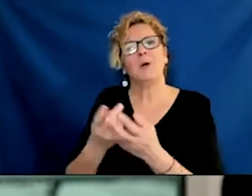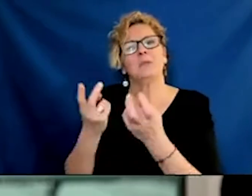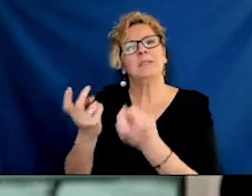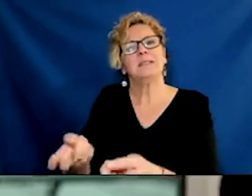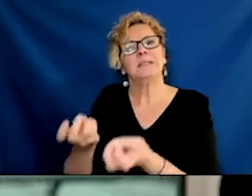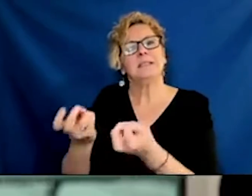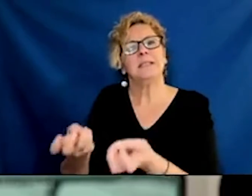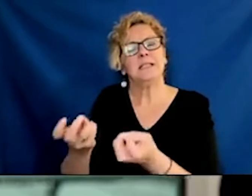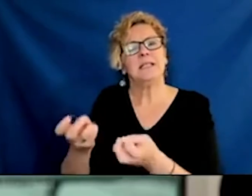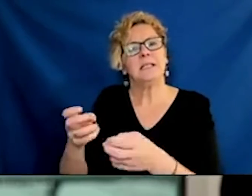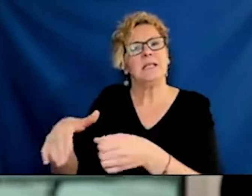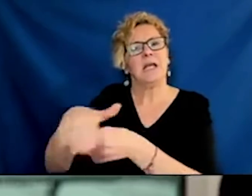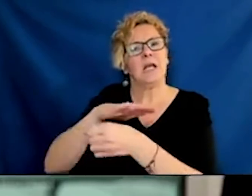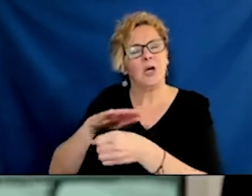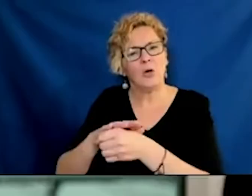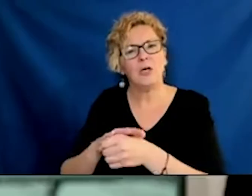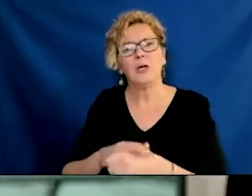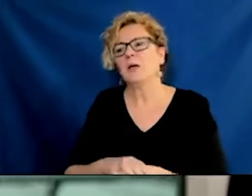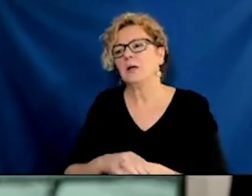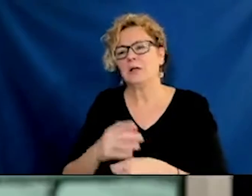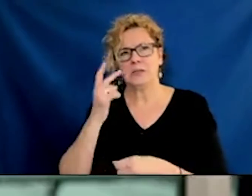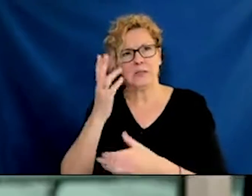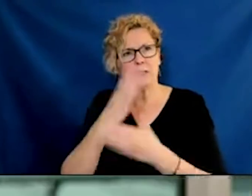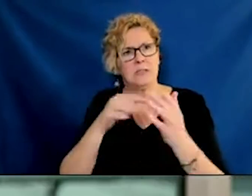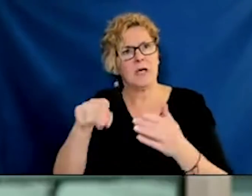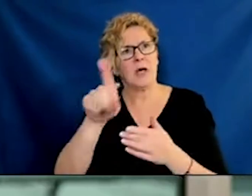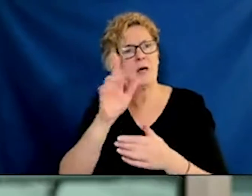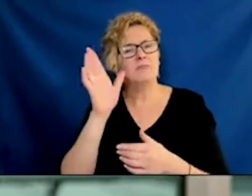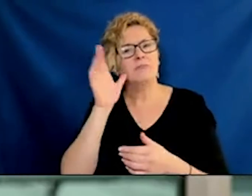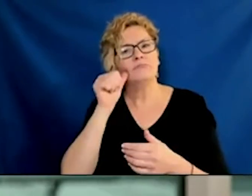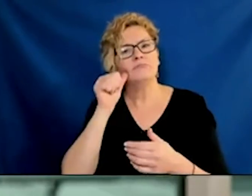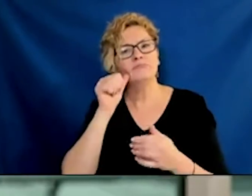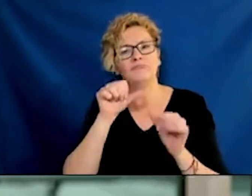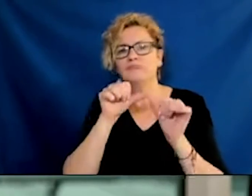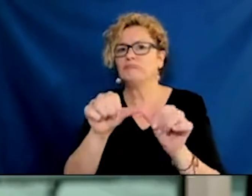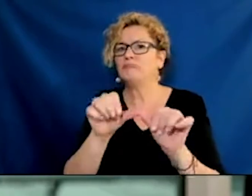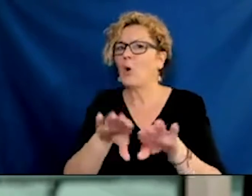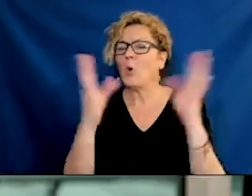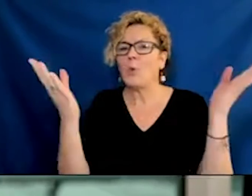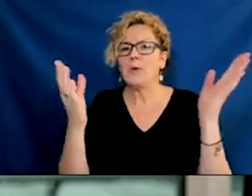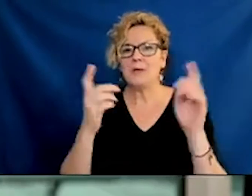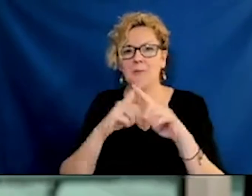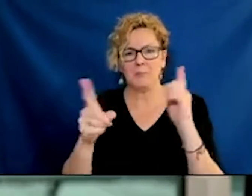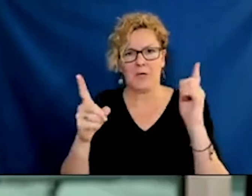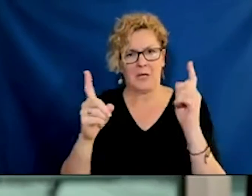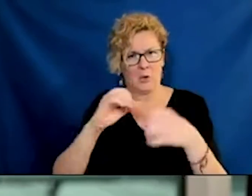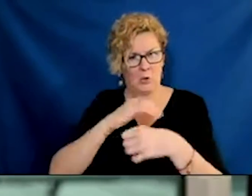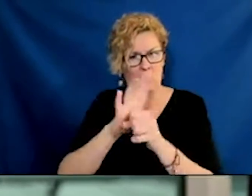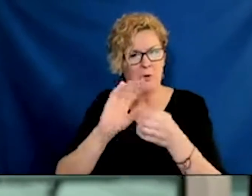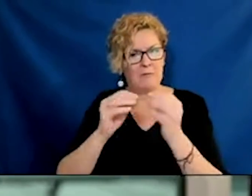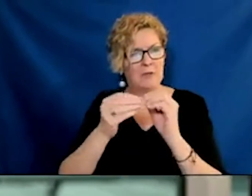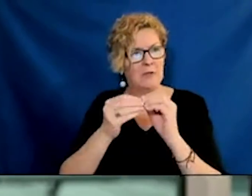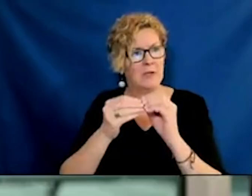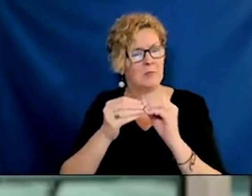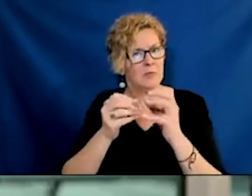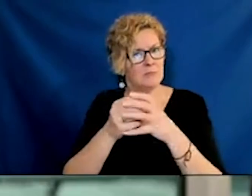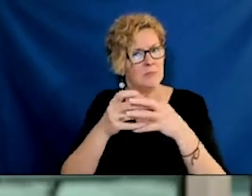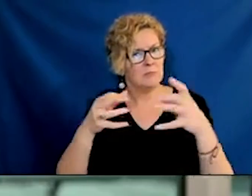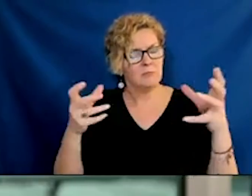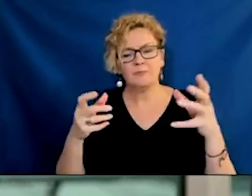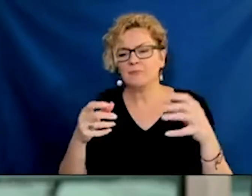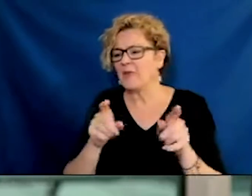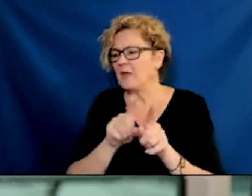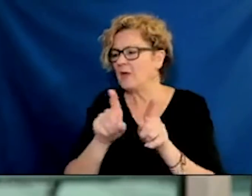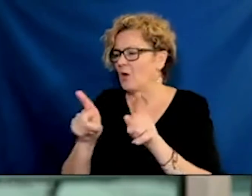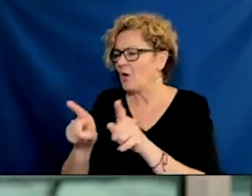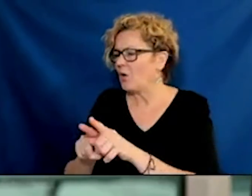to stay open, knowing that the risk linked to après ski behavior with social gathering, and then movie theaters now forced to operate